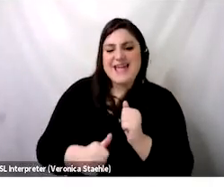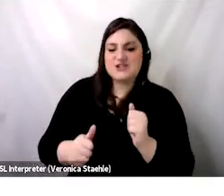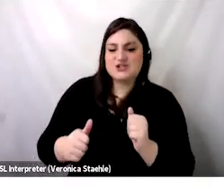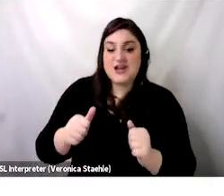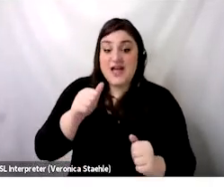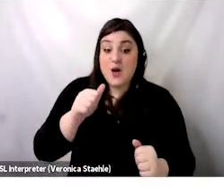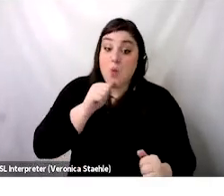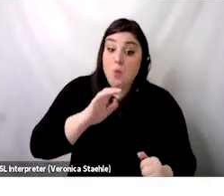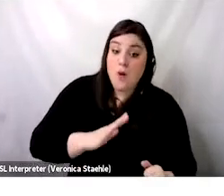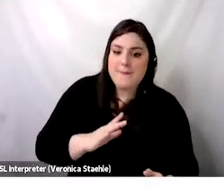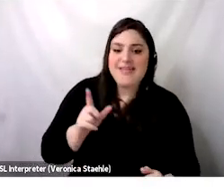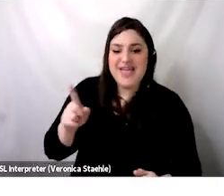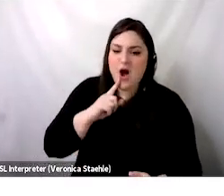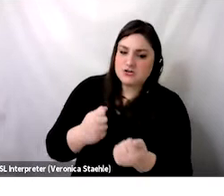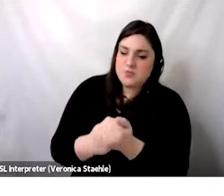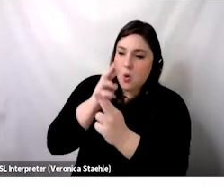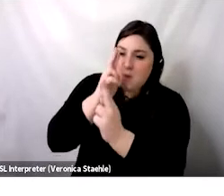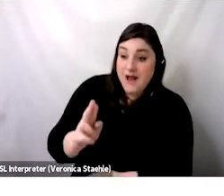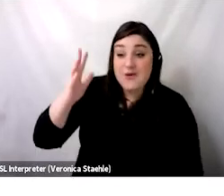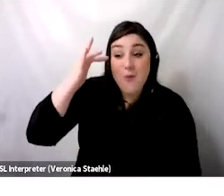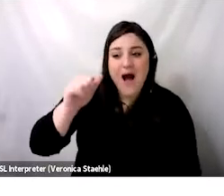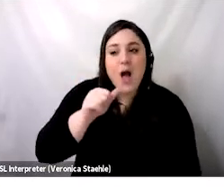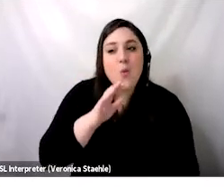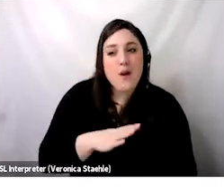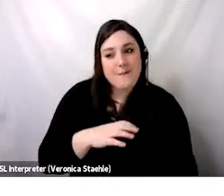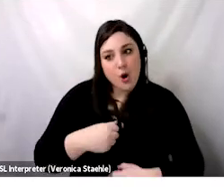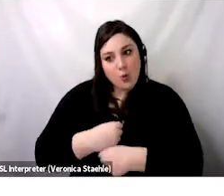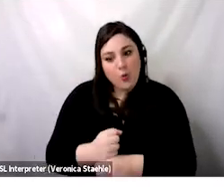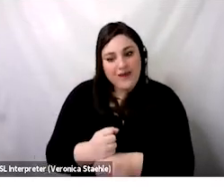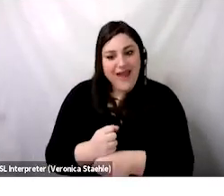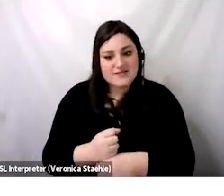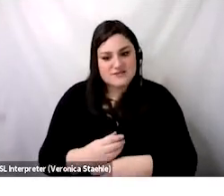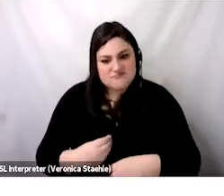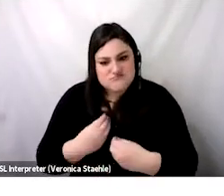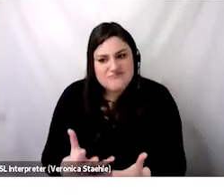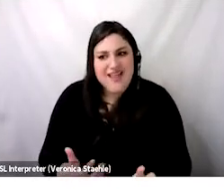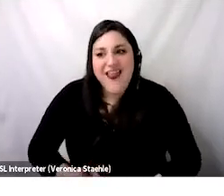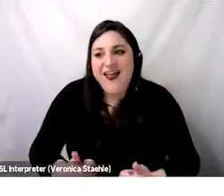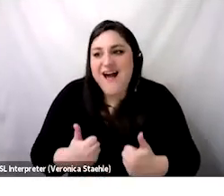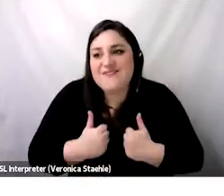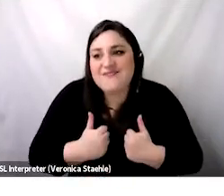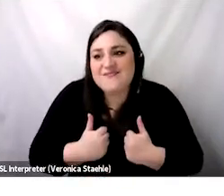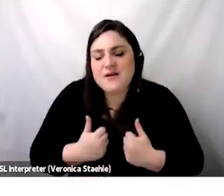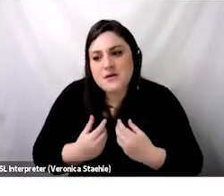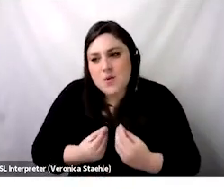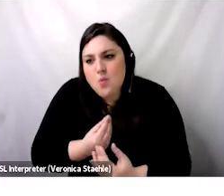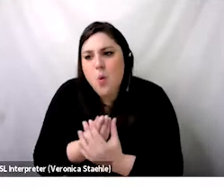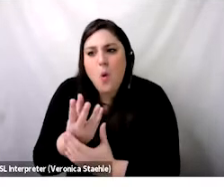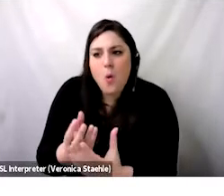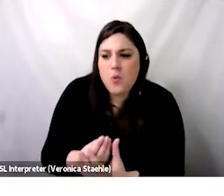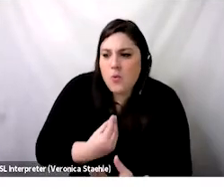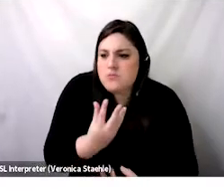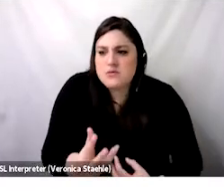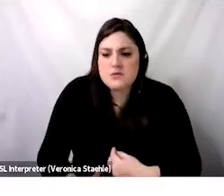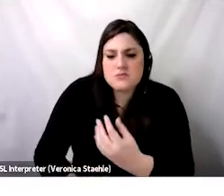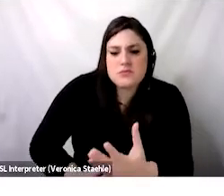of life. And in the indigenous worldview, everything has a spirit